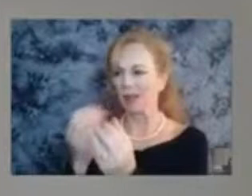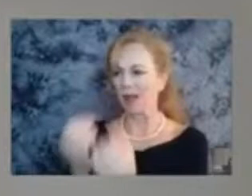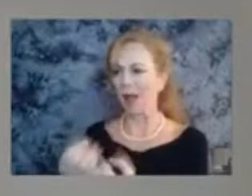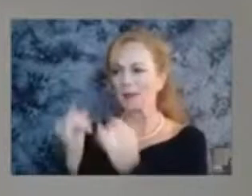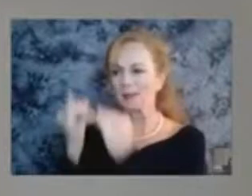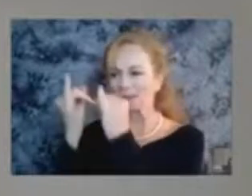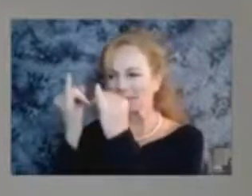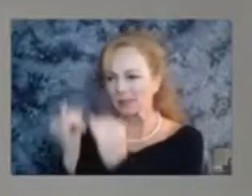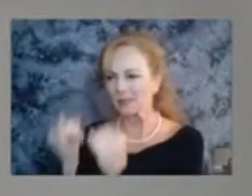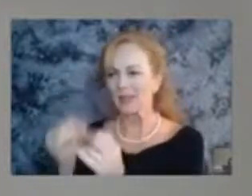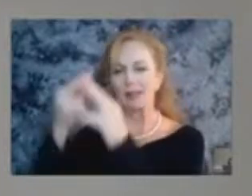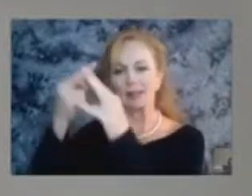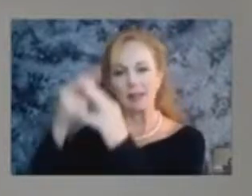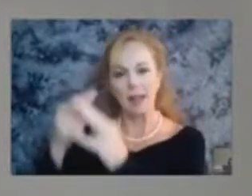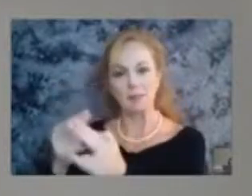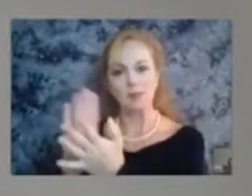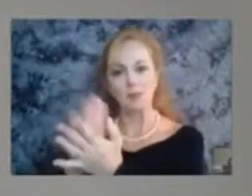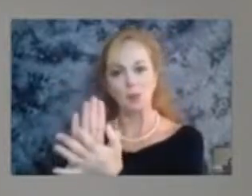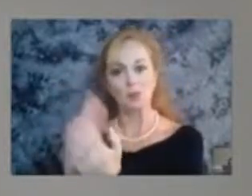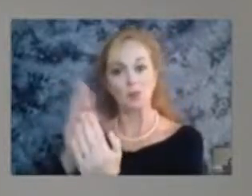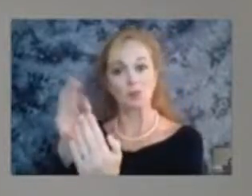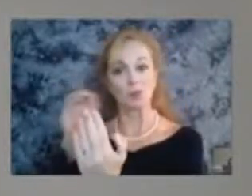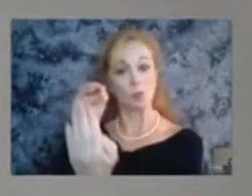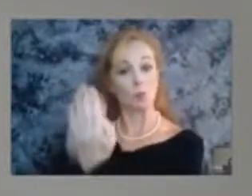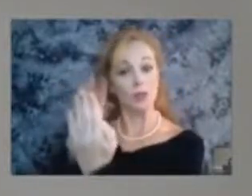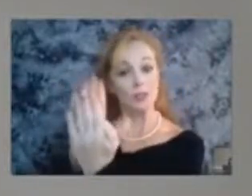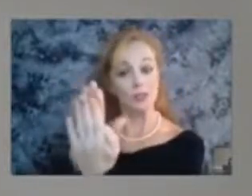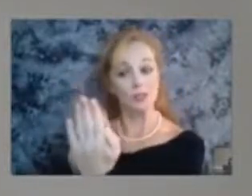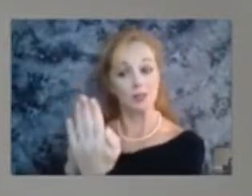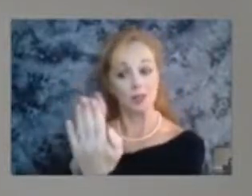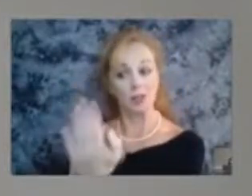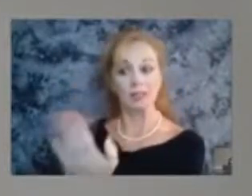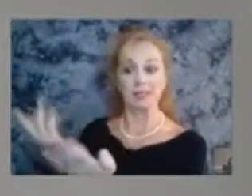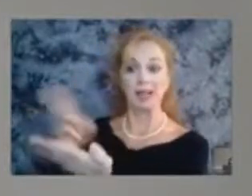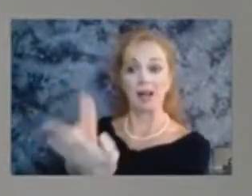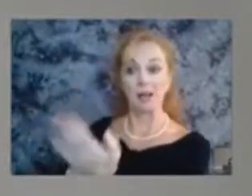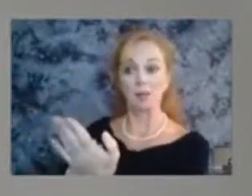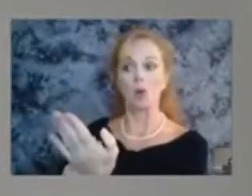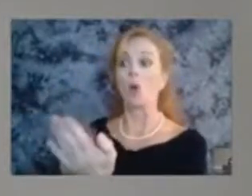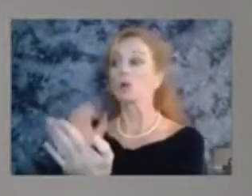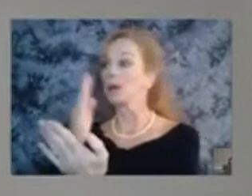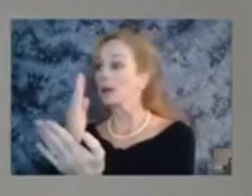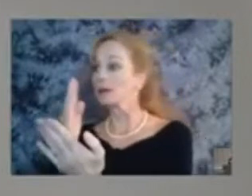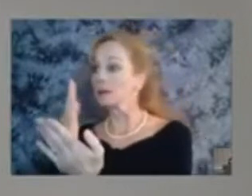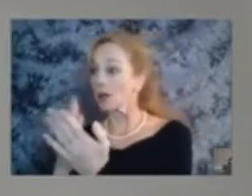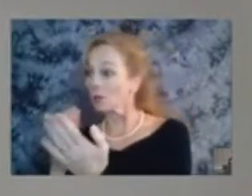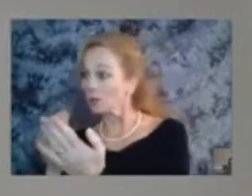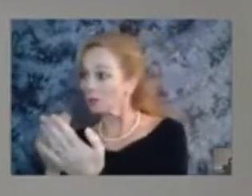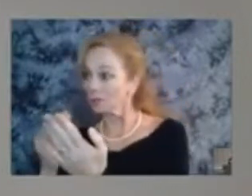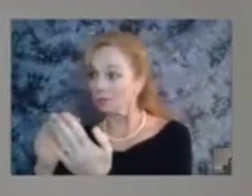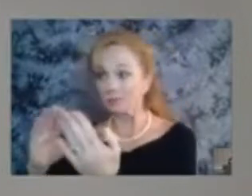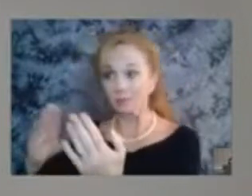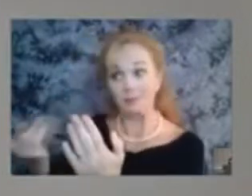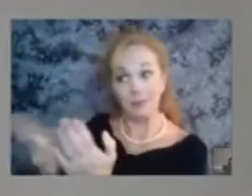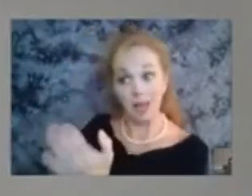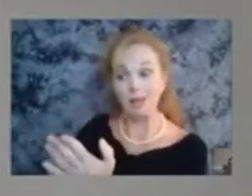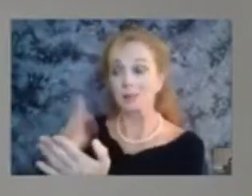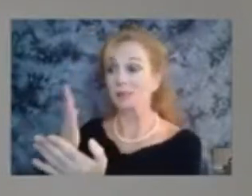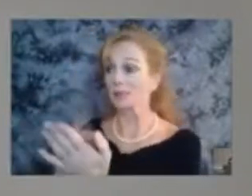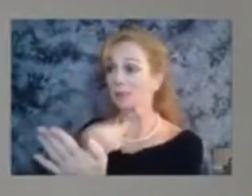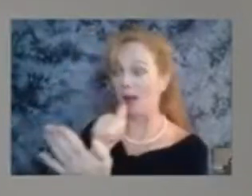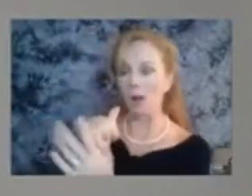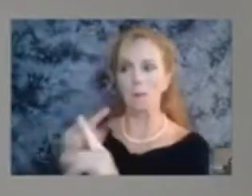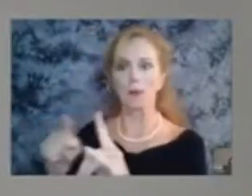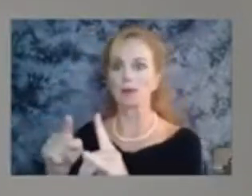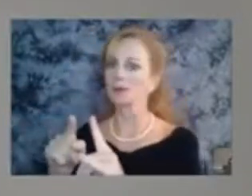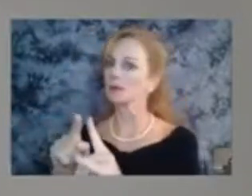of individuals in the school who have registered for the course, completed the course, or not yet. So I was pleasantly surprised. I can't give you a percent, but people are